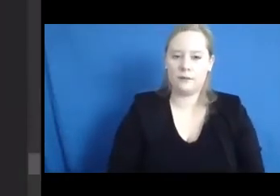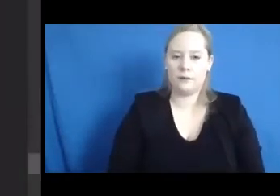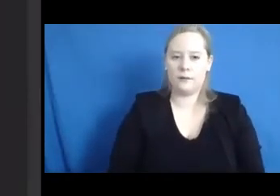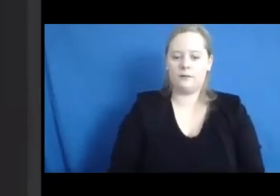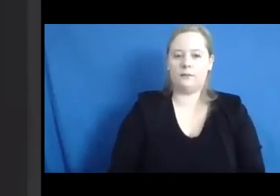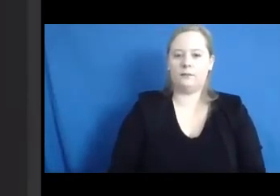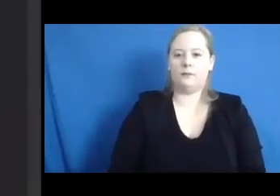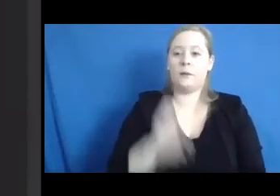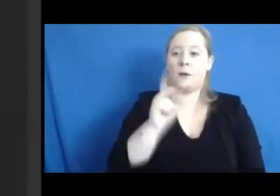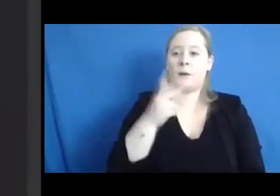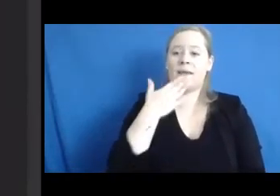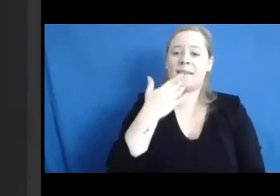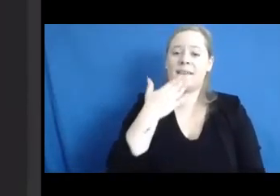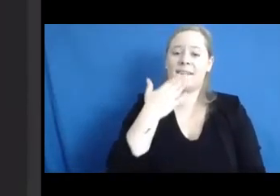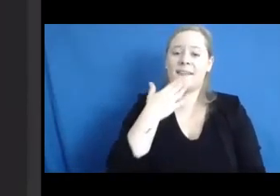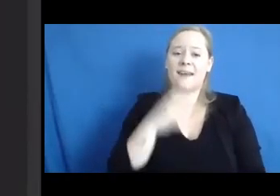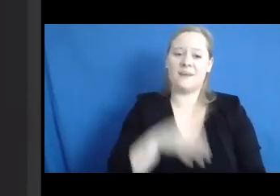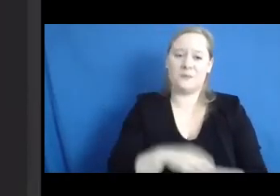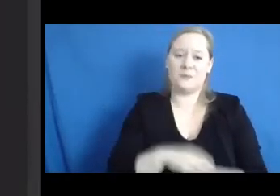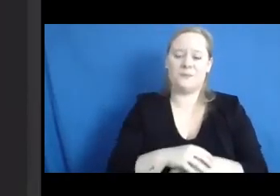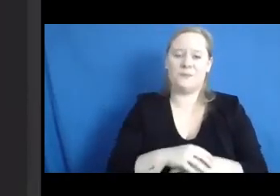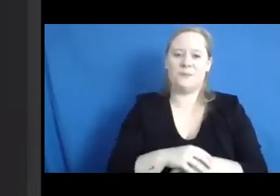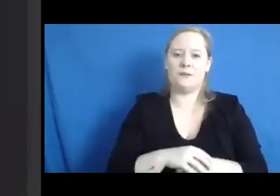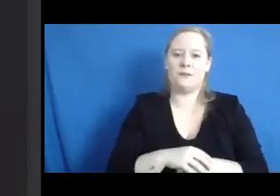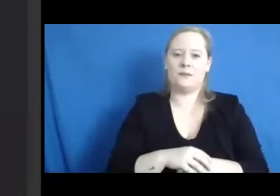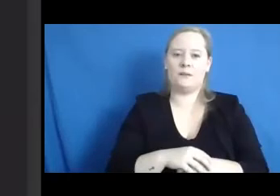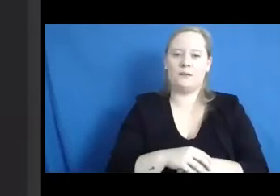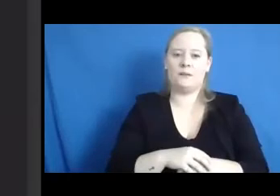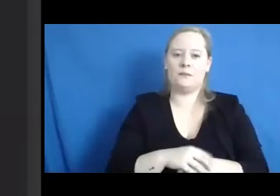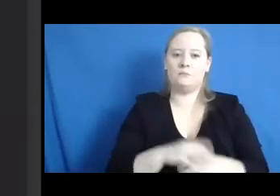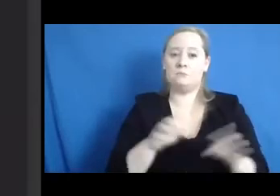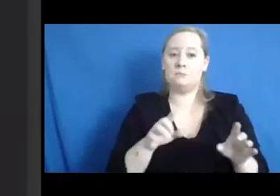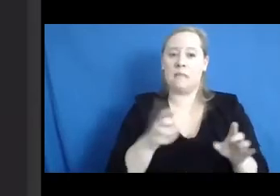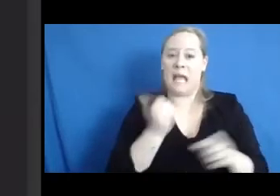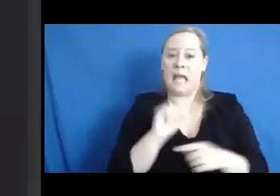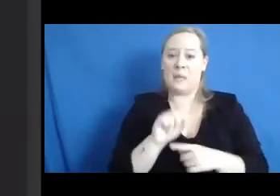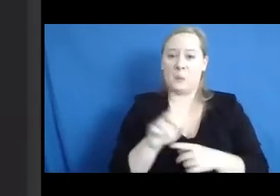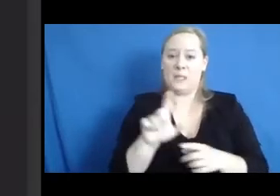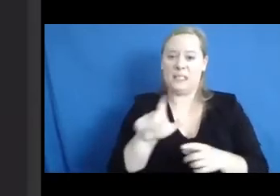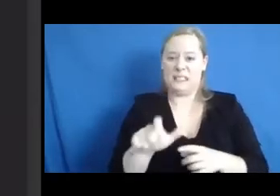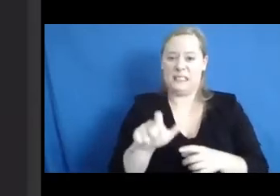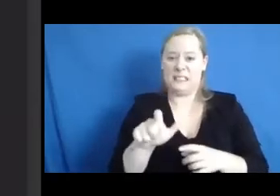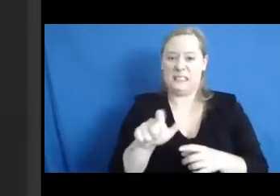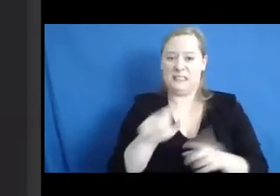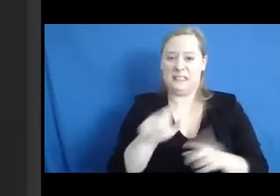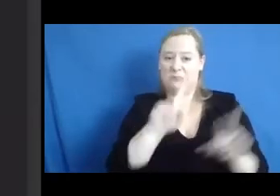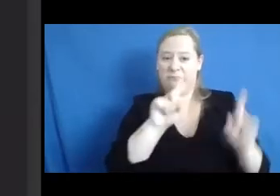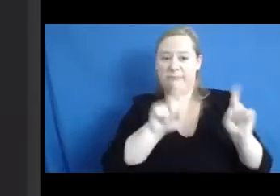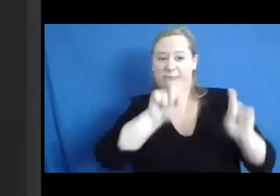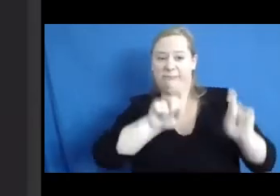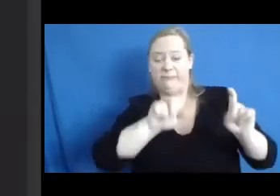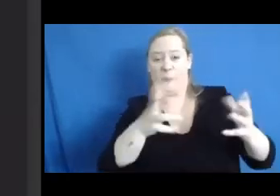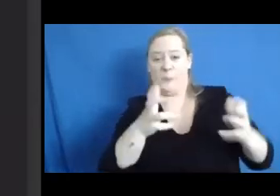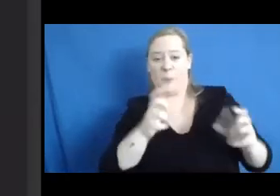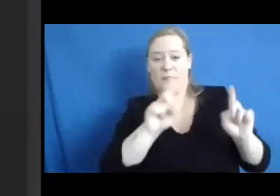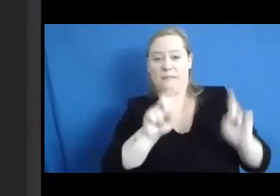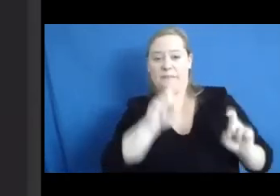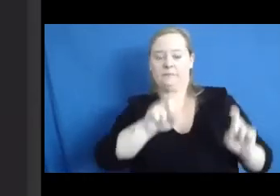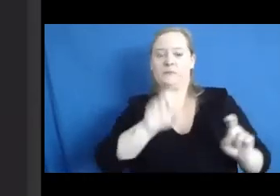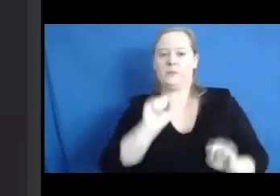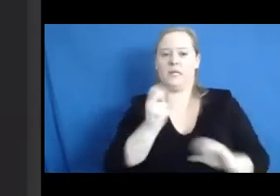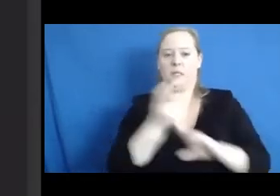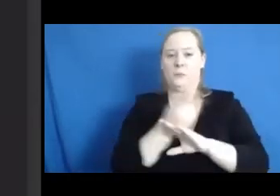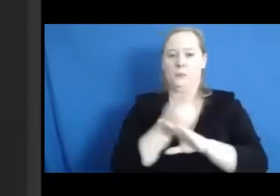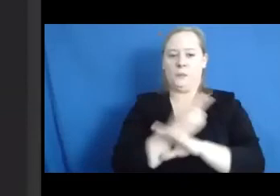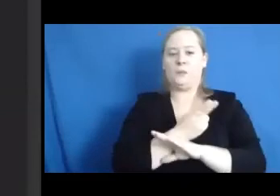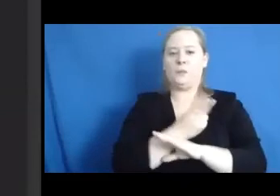Okay, thank you so much, Johanna. Do we have any attendees who would like to ask Johanna some questions? You can use the hand